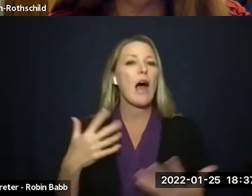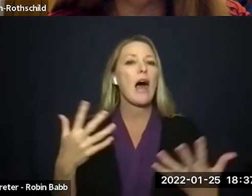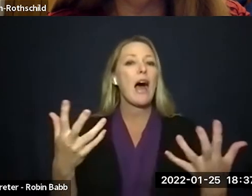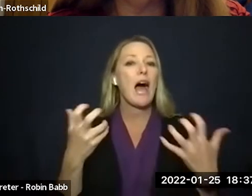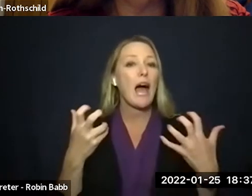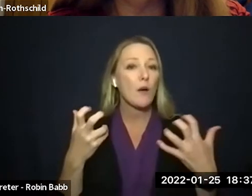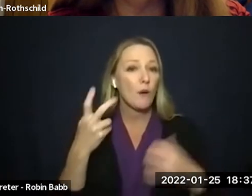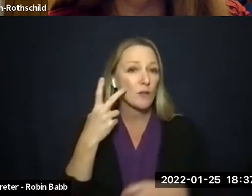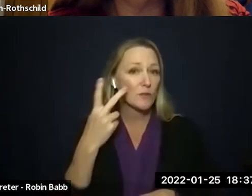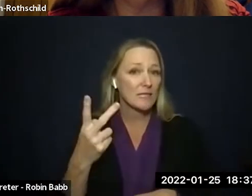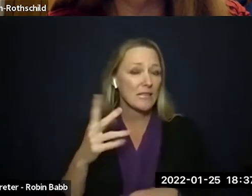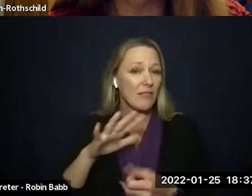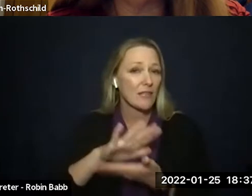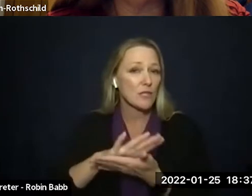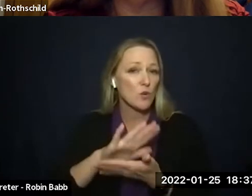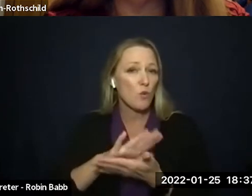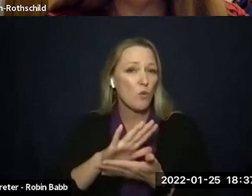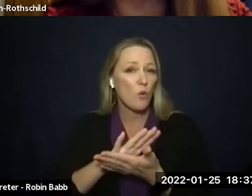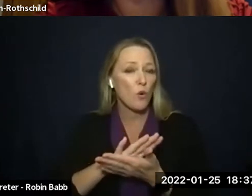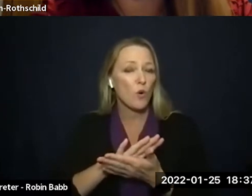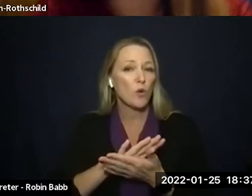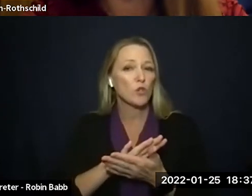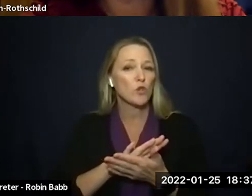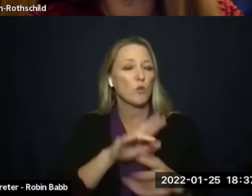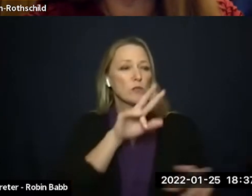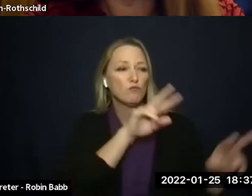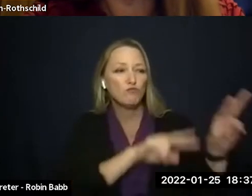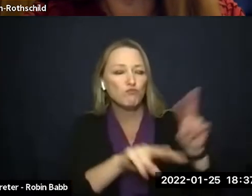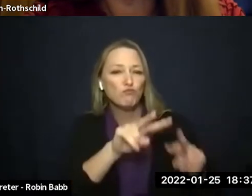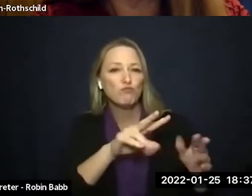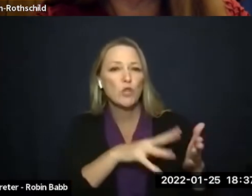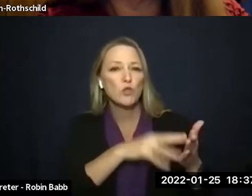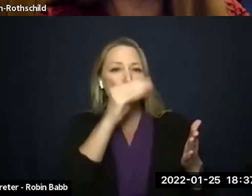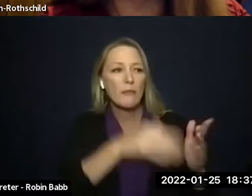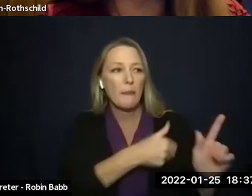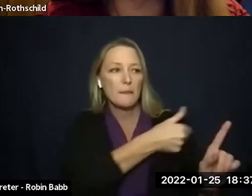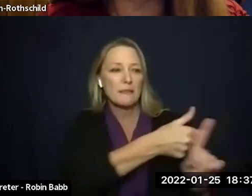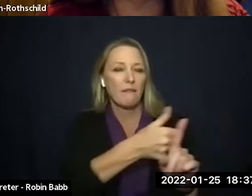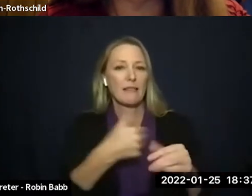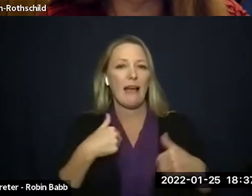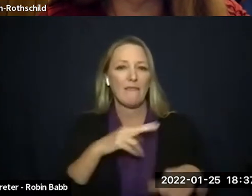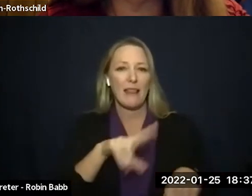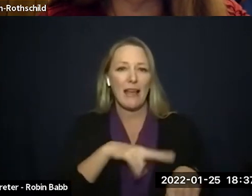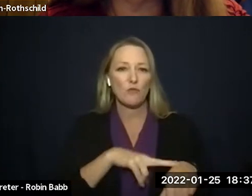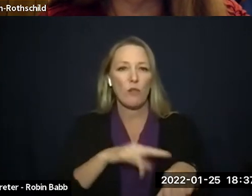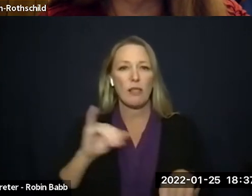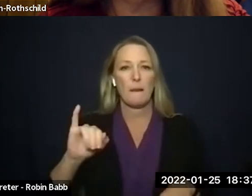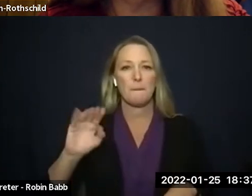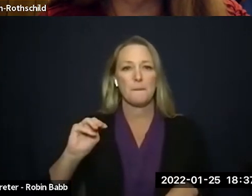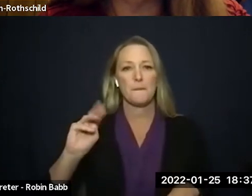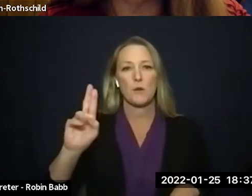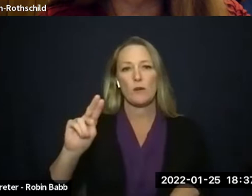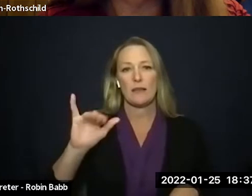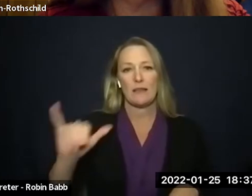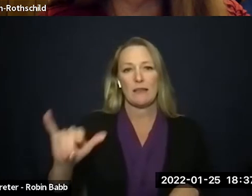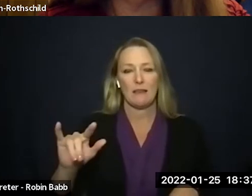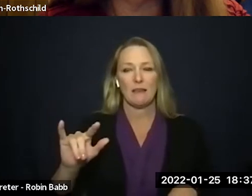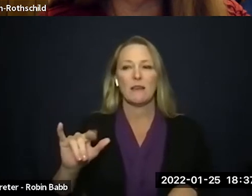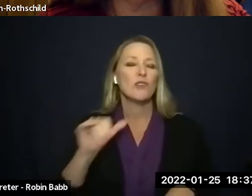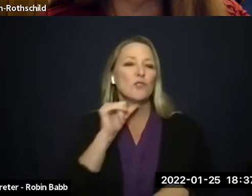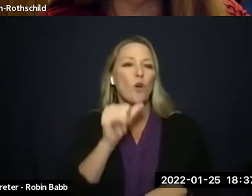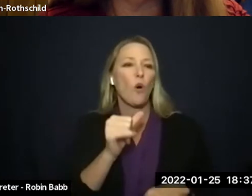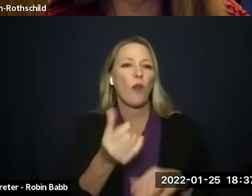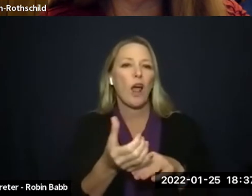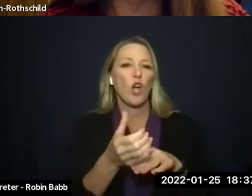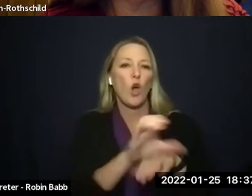school looking at kids that have natural immunity and not coercing them as